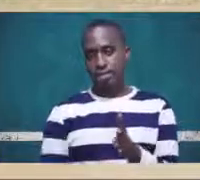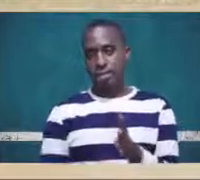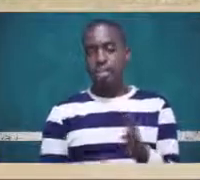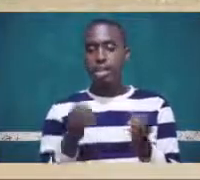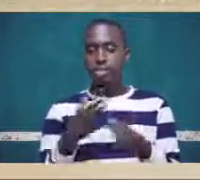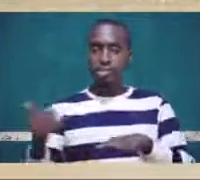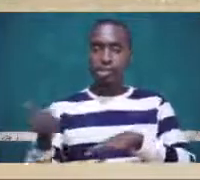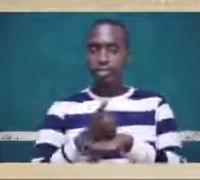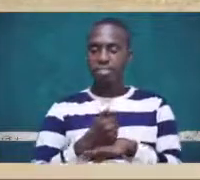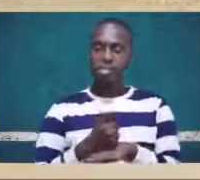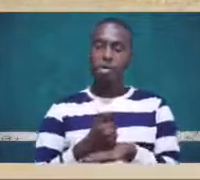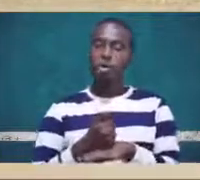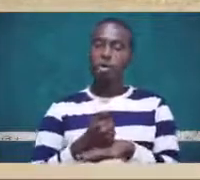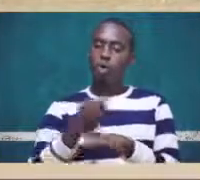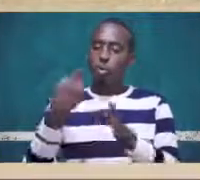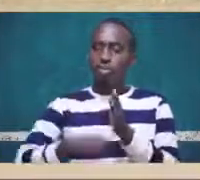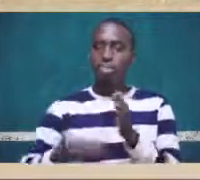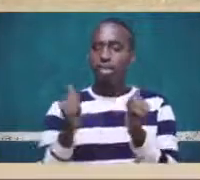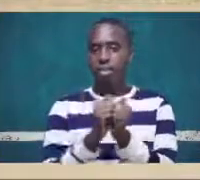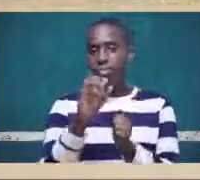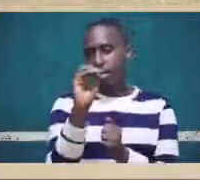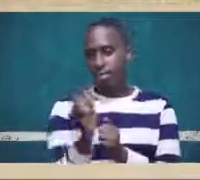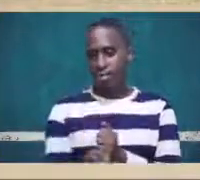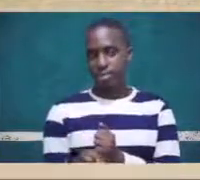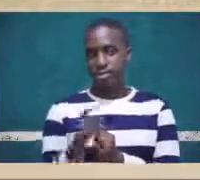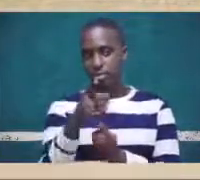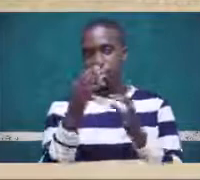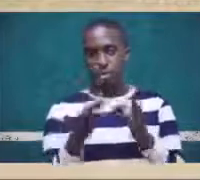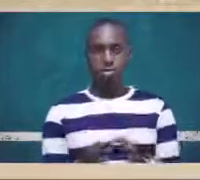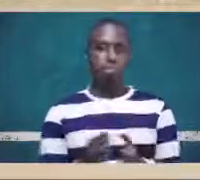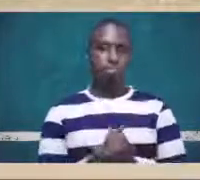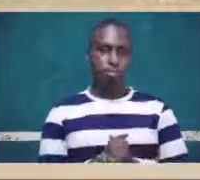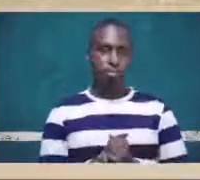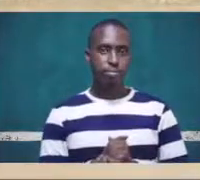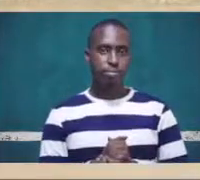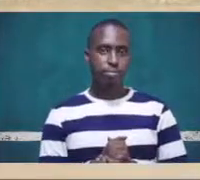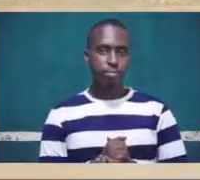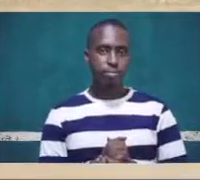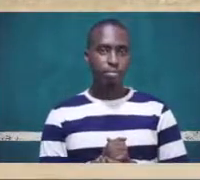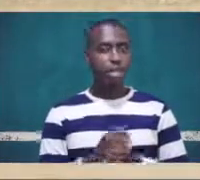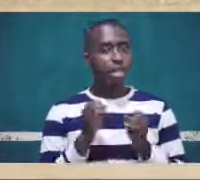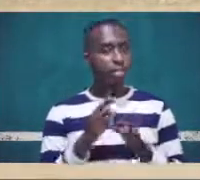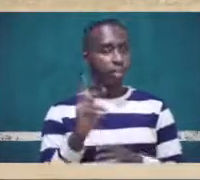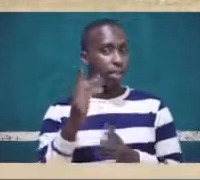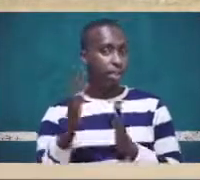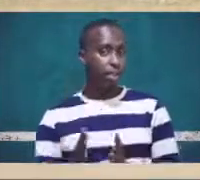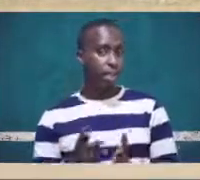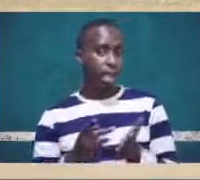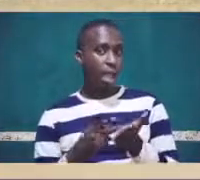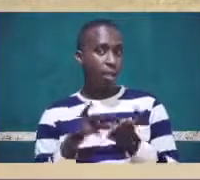to charge them either 10%, Rwanda will charge those products 10%. If a Kenyan